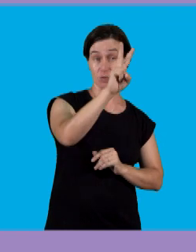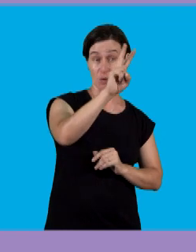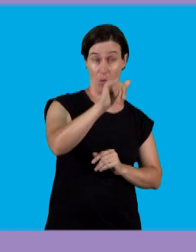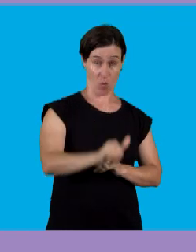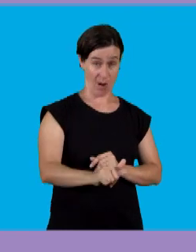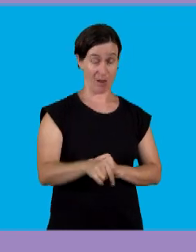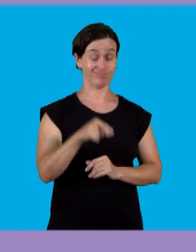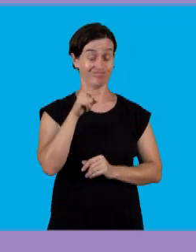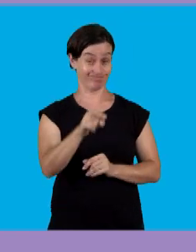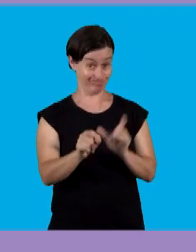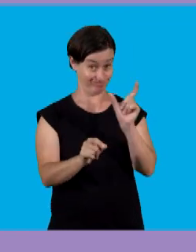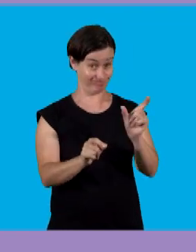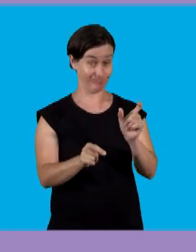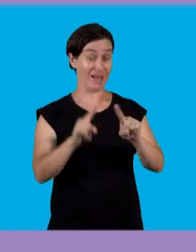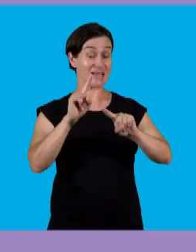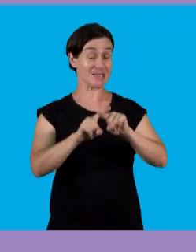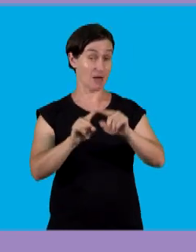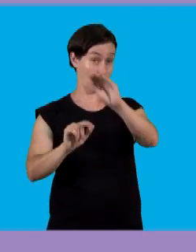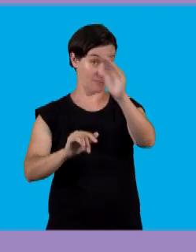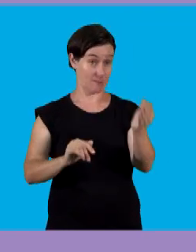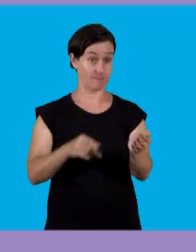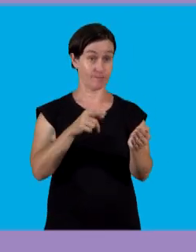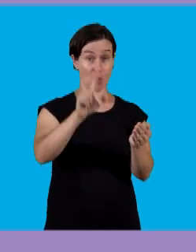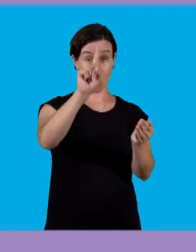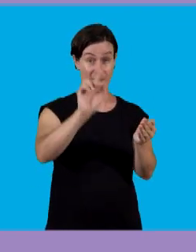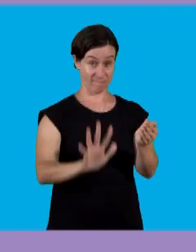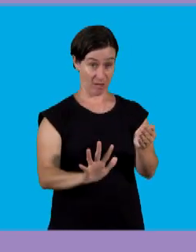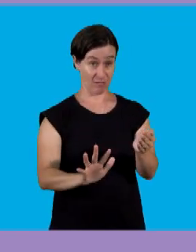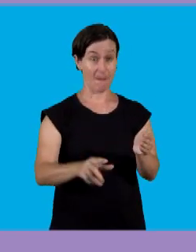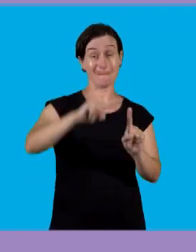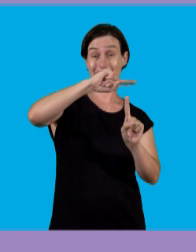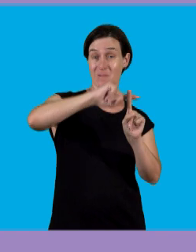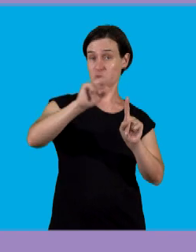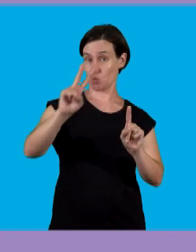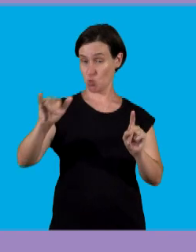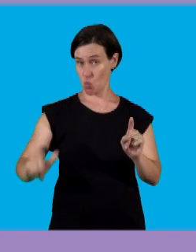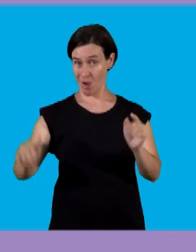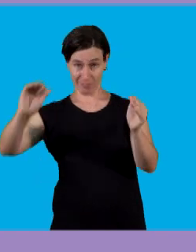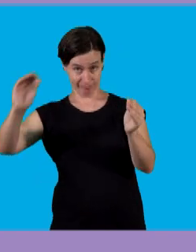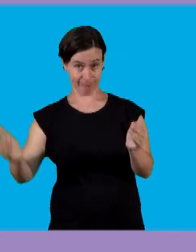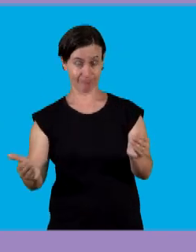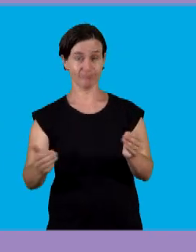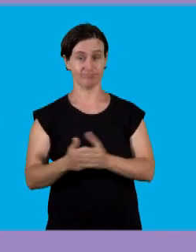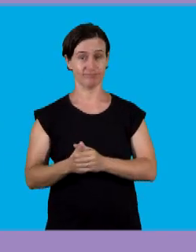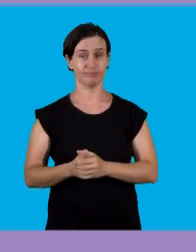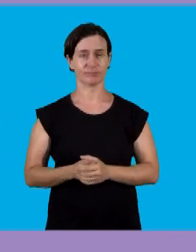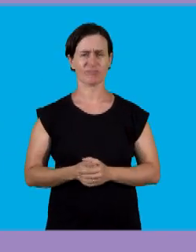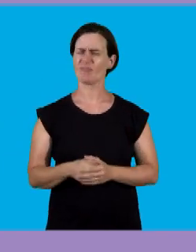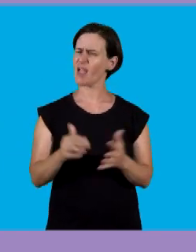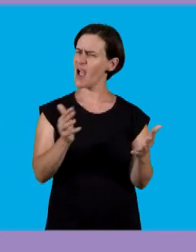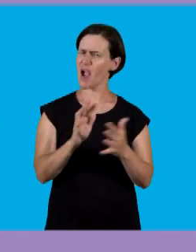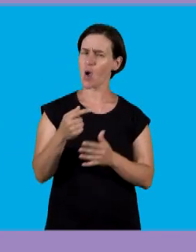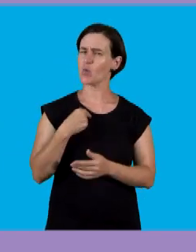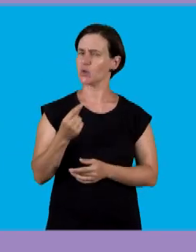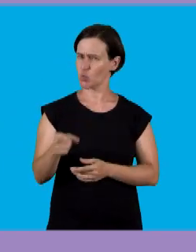y, and this is being multiplied by 1/5 plus 2y. How are we